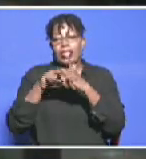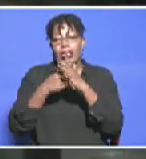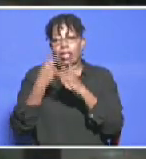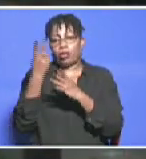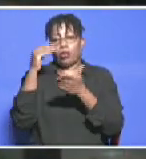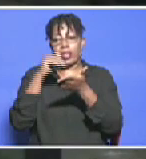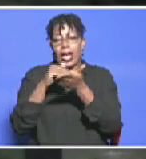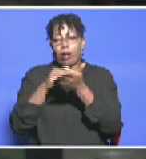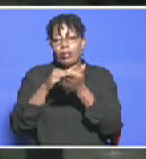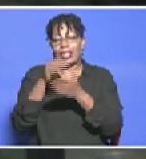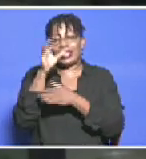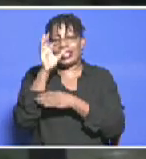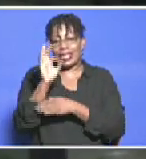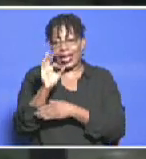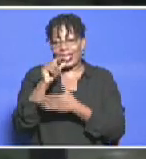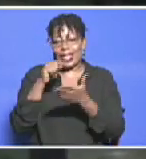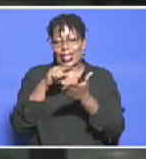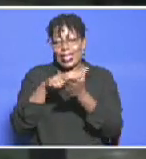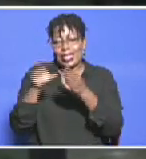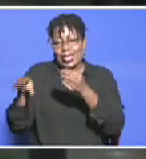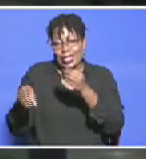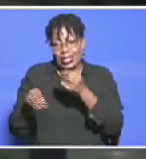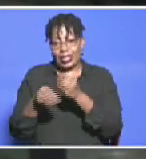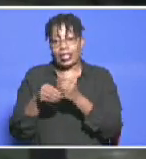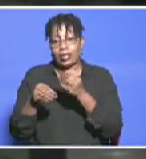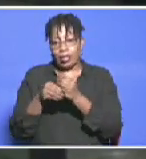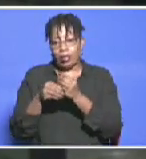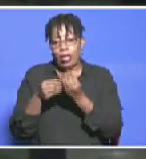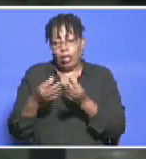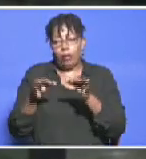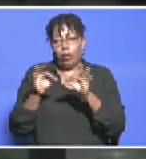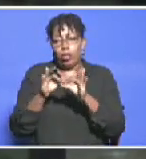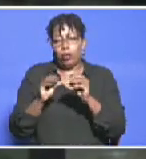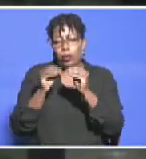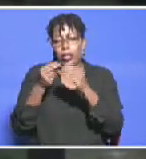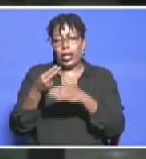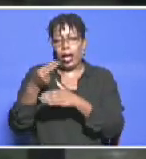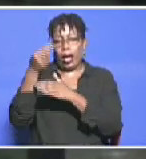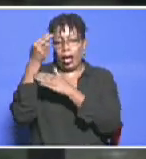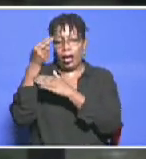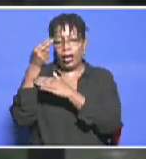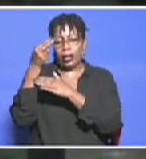Organizers believe this initiative could be the impetus in putting a dent in the high